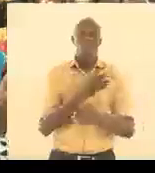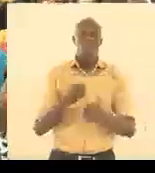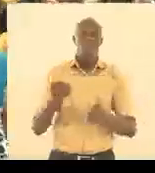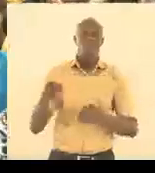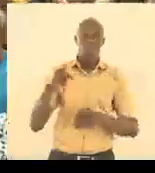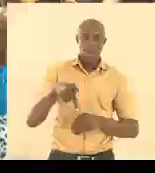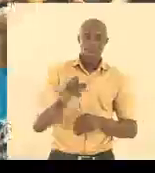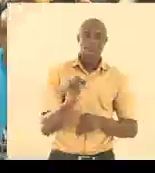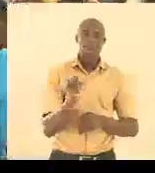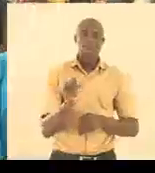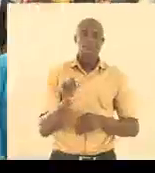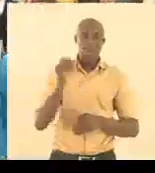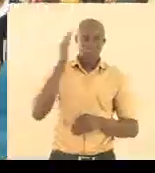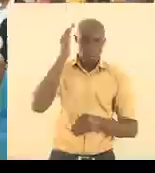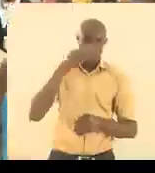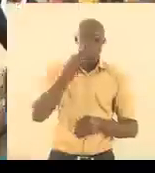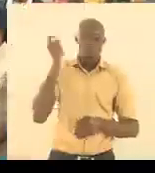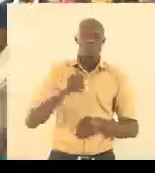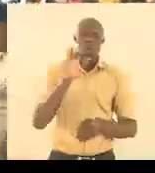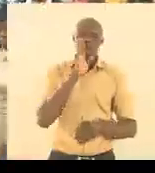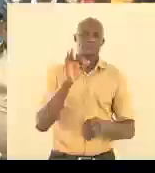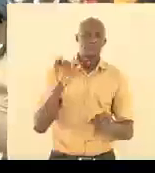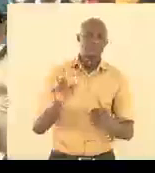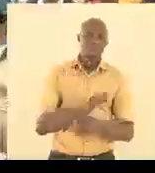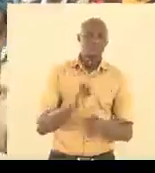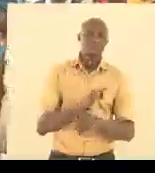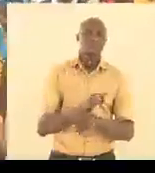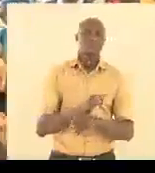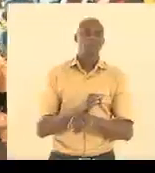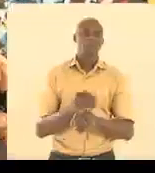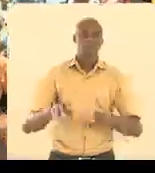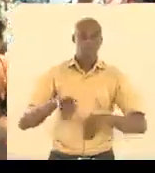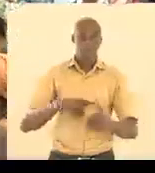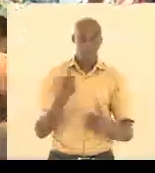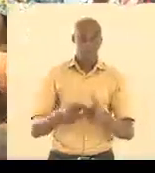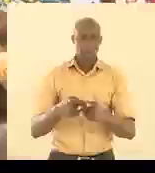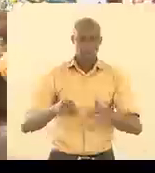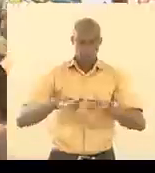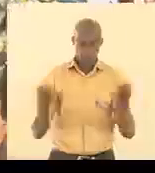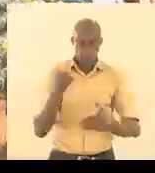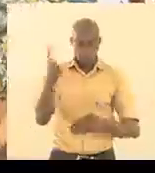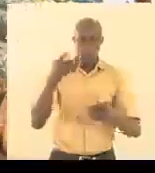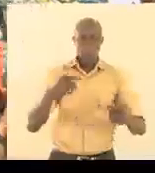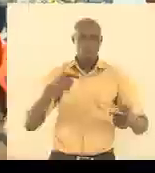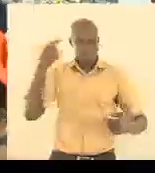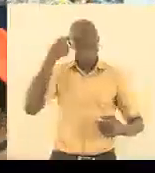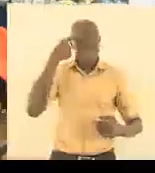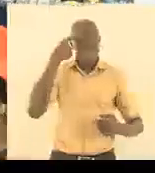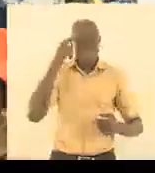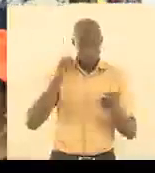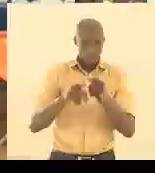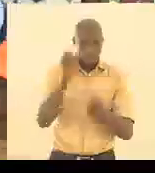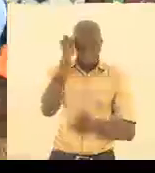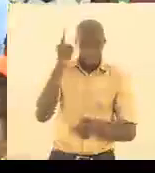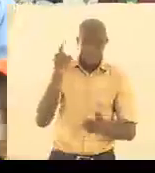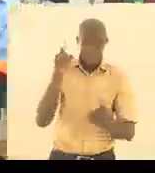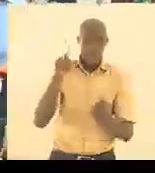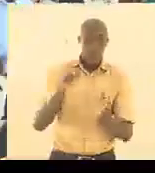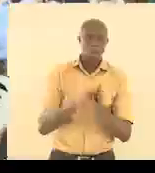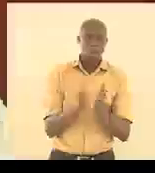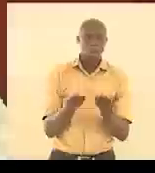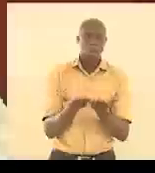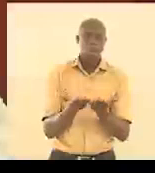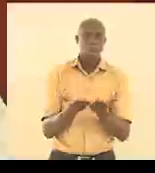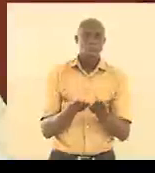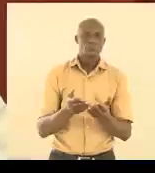fulfilled." Then he opened their minds to understand the scriptures, and he said to them, "Thus it